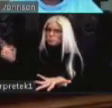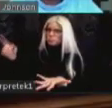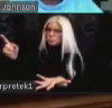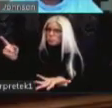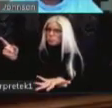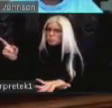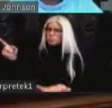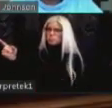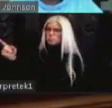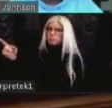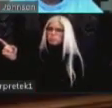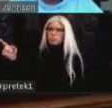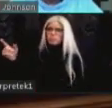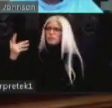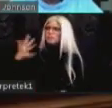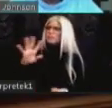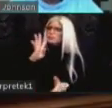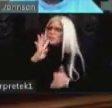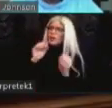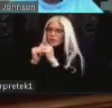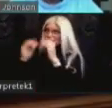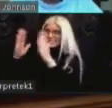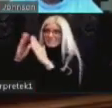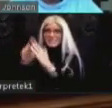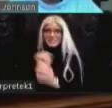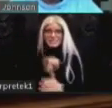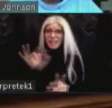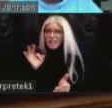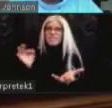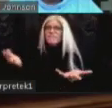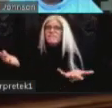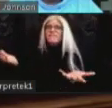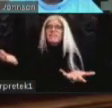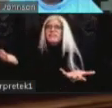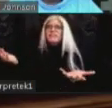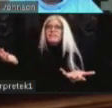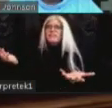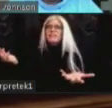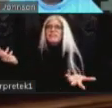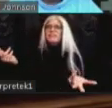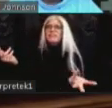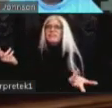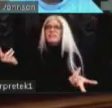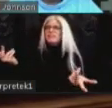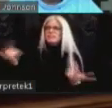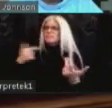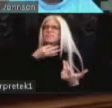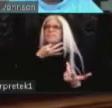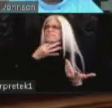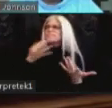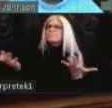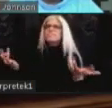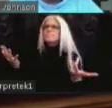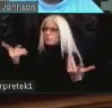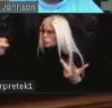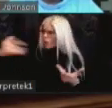spoken with city staff? And you know, is there a strategy being